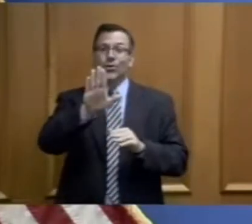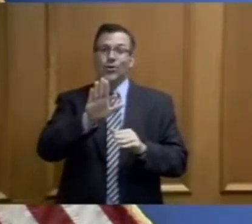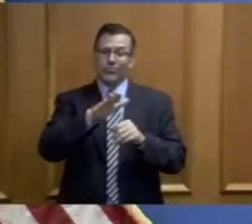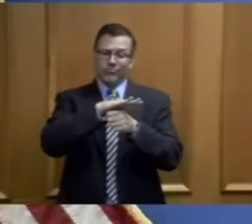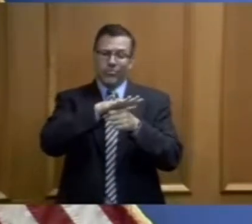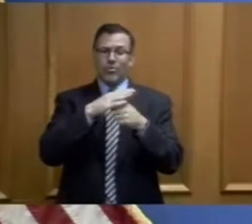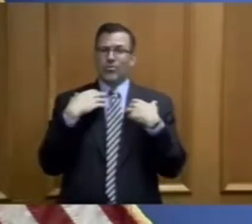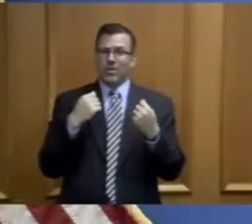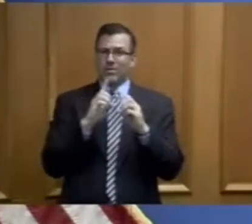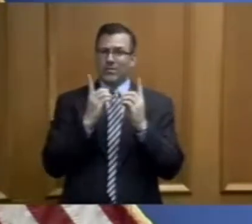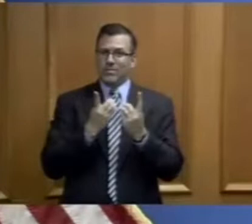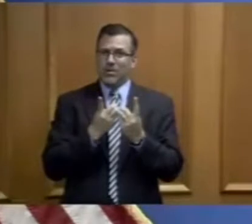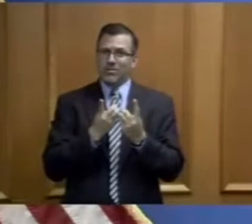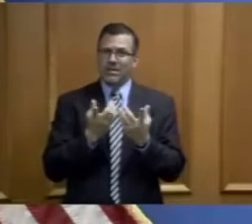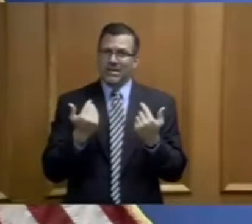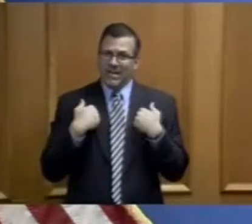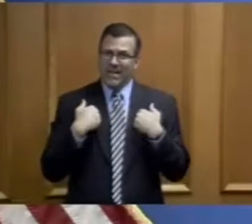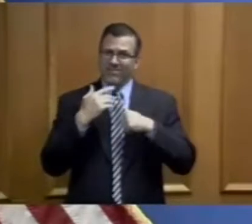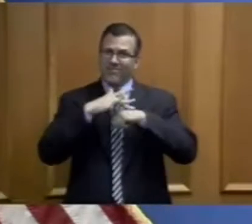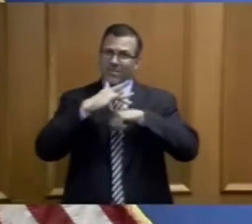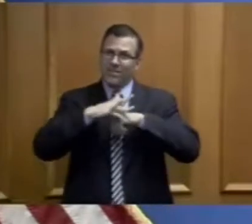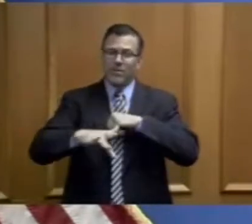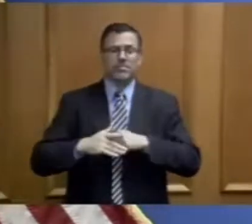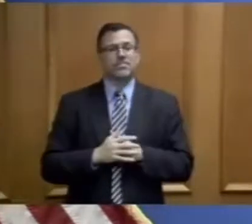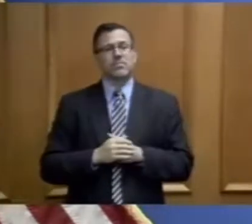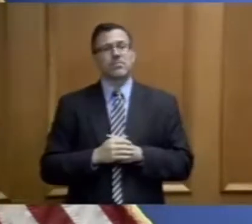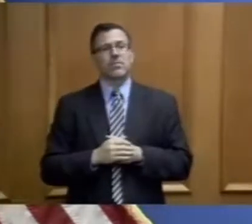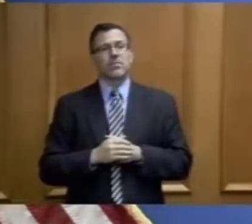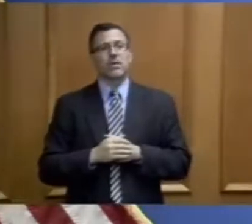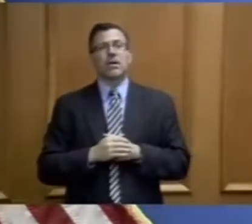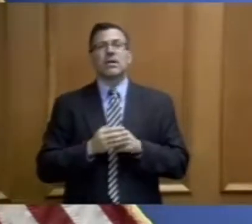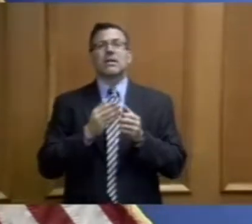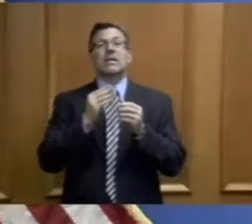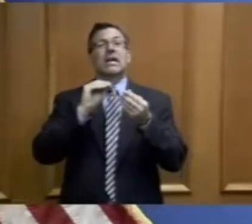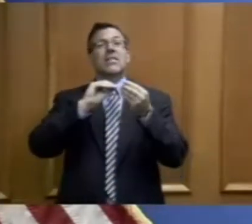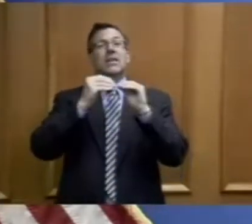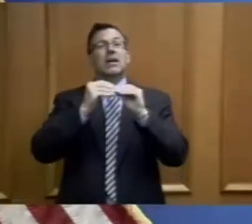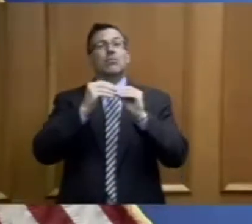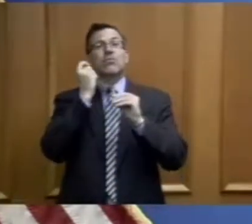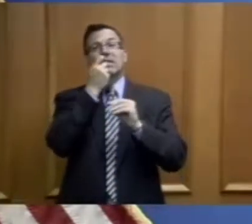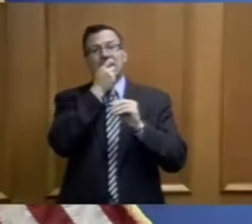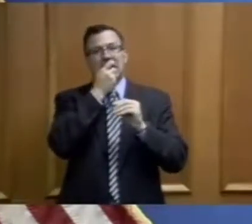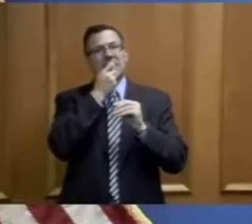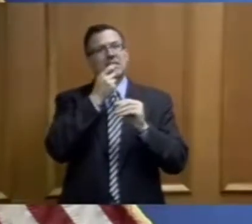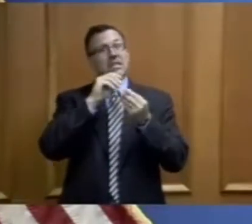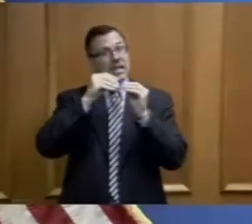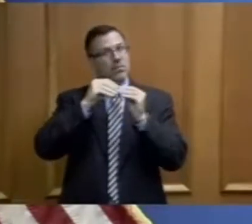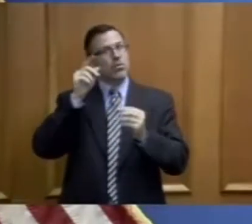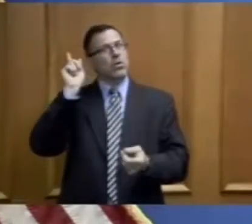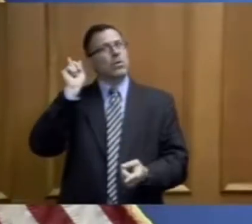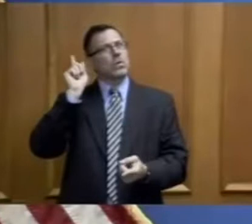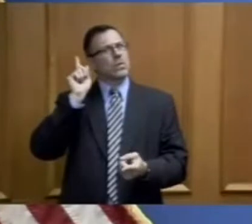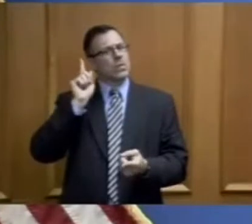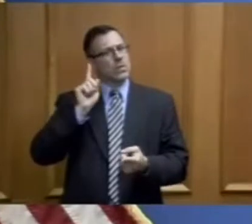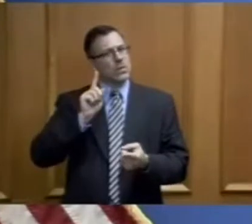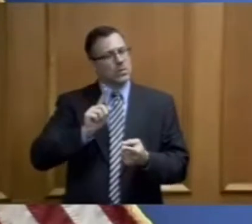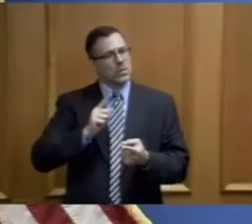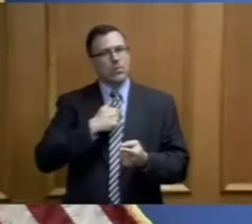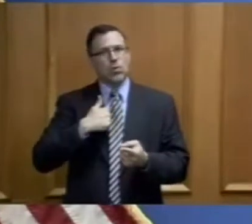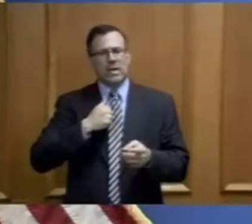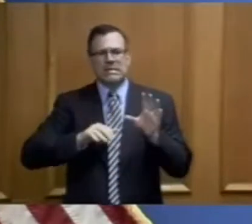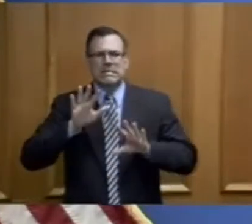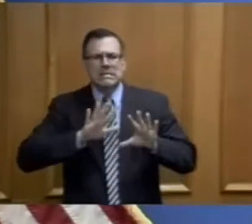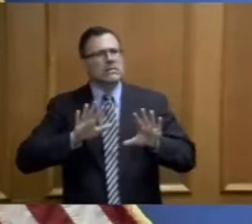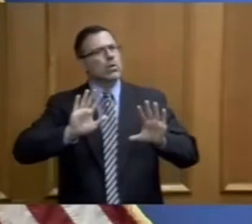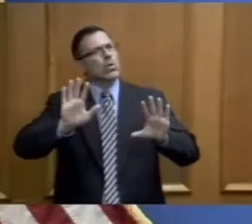And some of that testing, those testing numbers have reduced over the last week or two. We need testing to continue strongly.